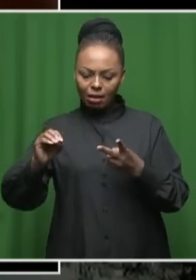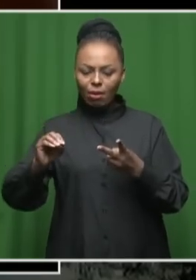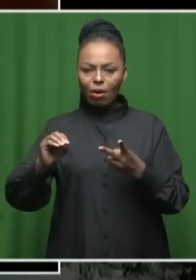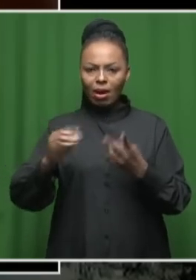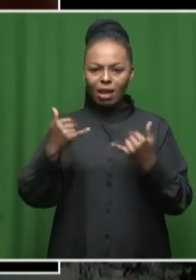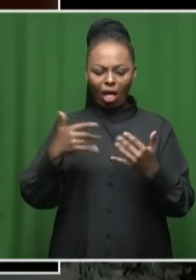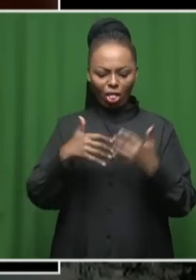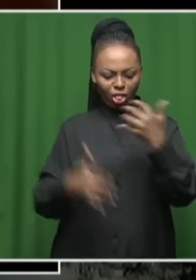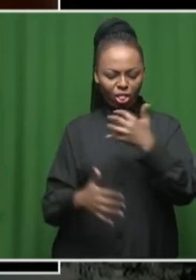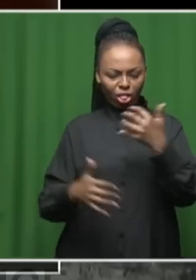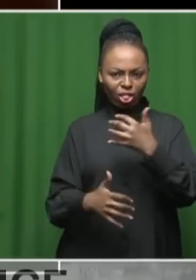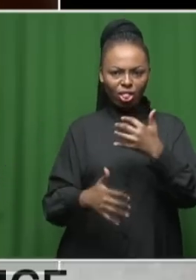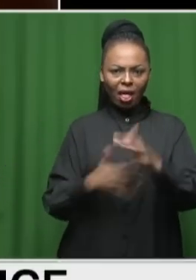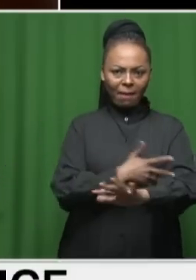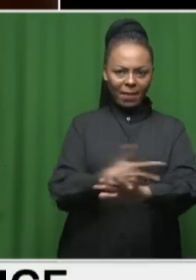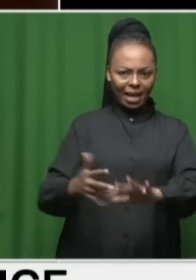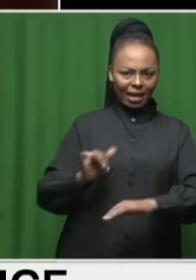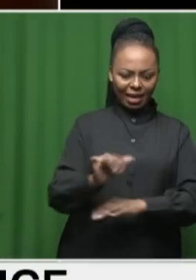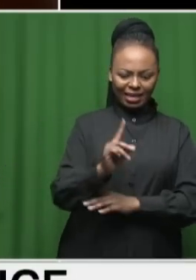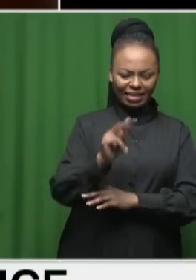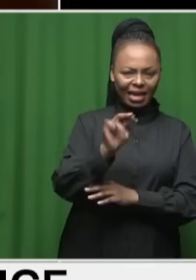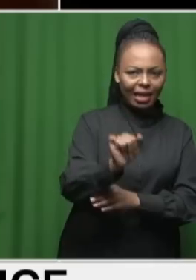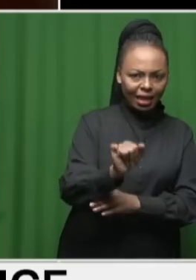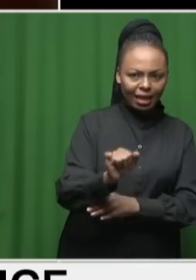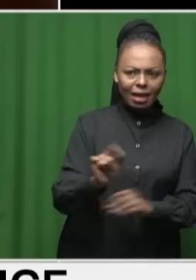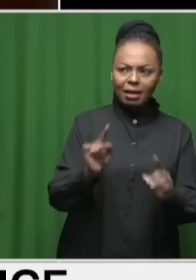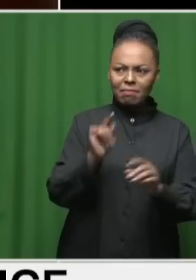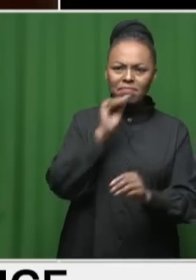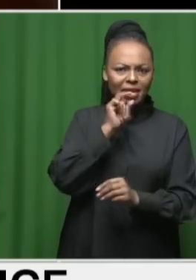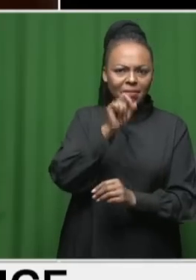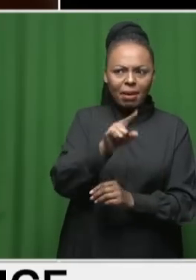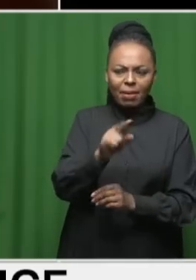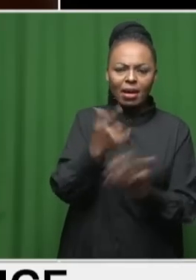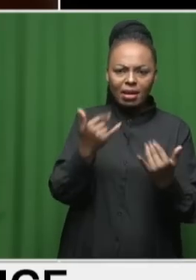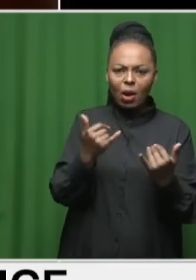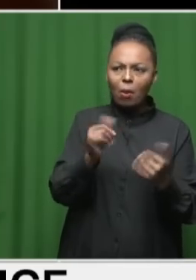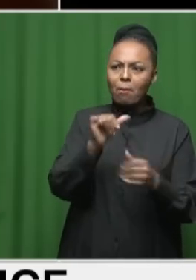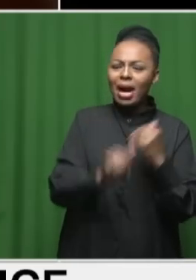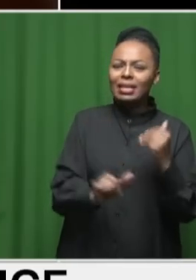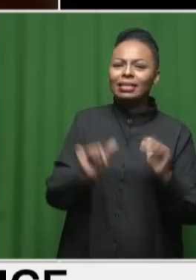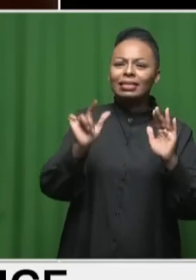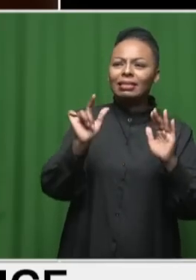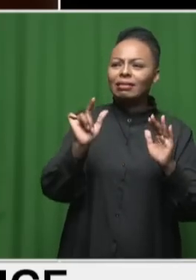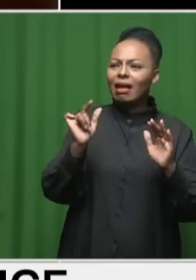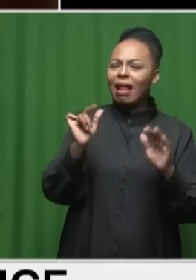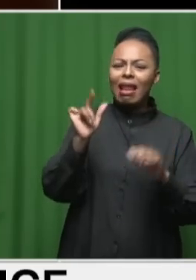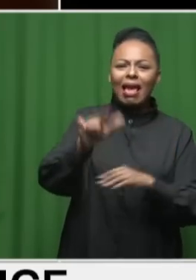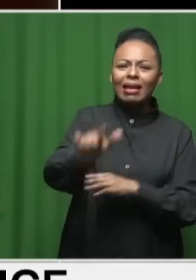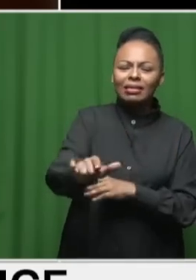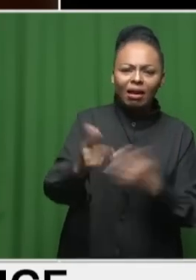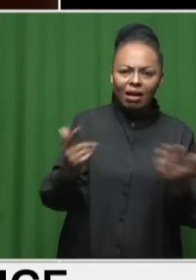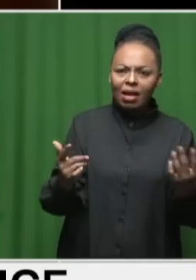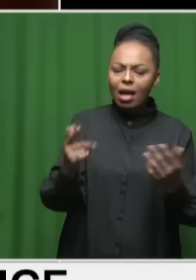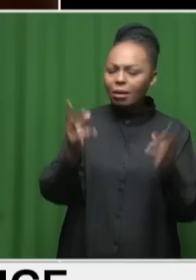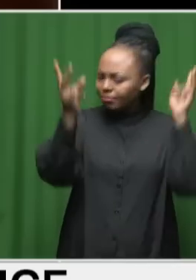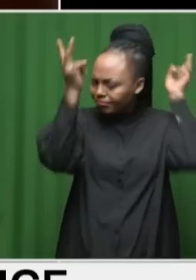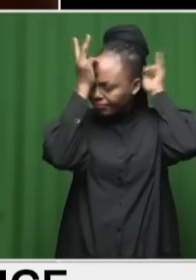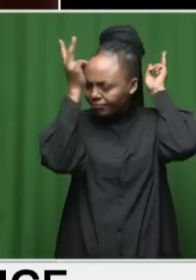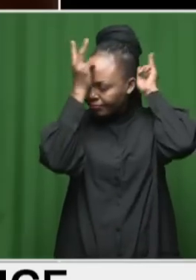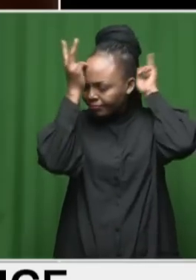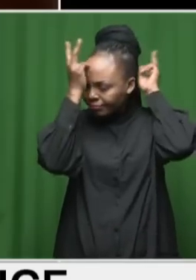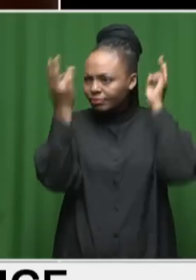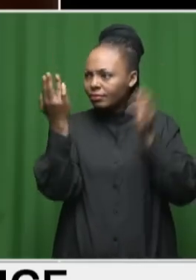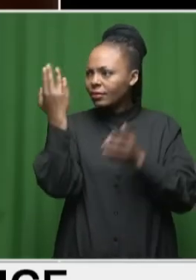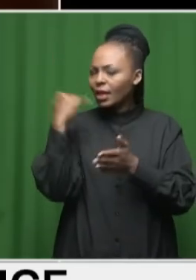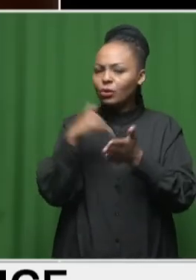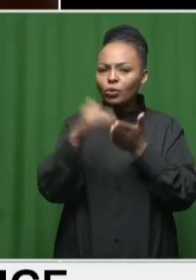what actually happened. But here we sit several months later, and the Correctional Services Department over the weekend